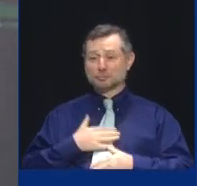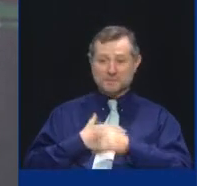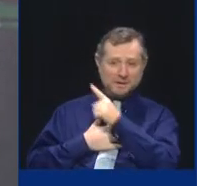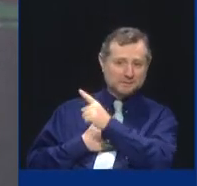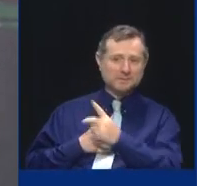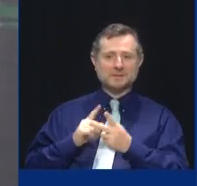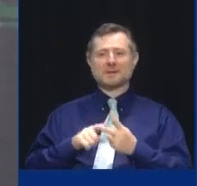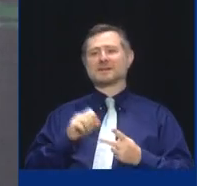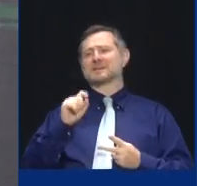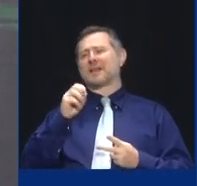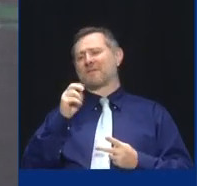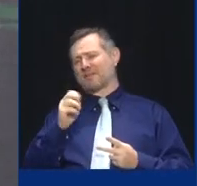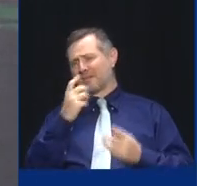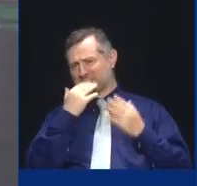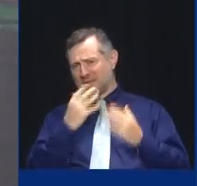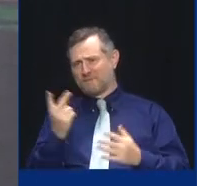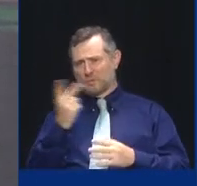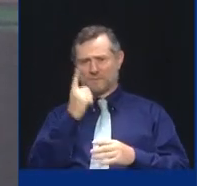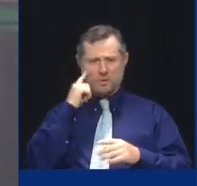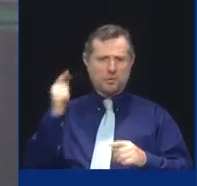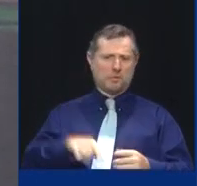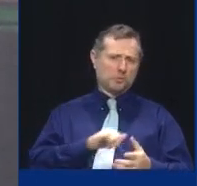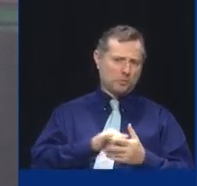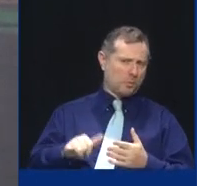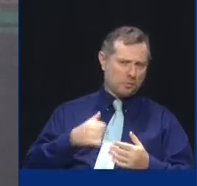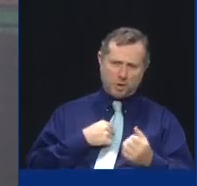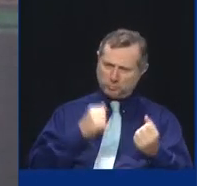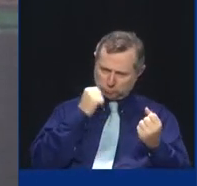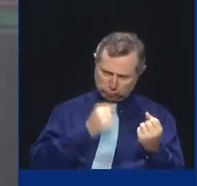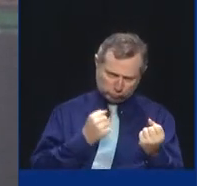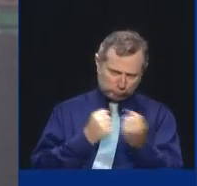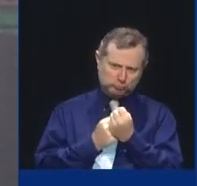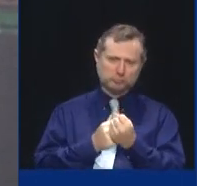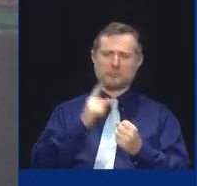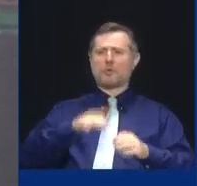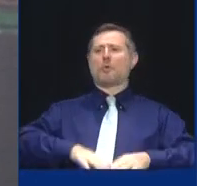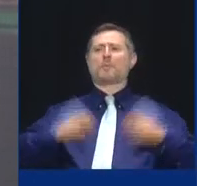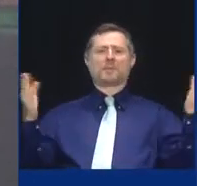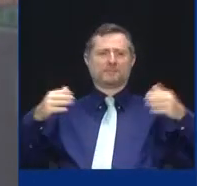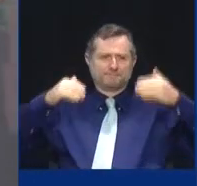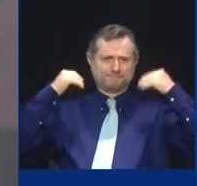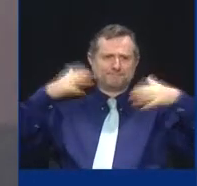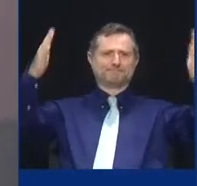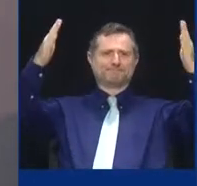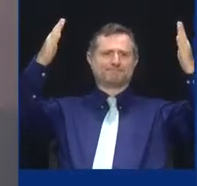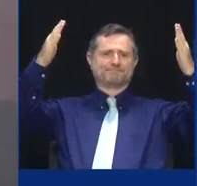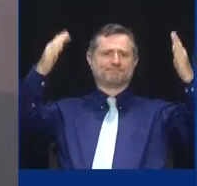vote of confidence. We won't let you down. Let's open Legoland!